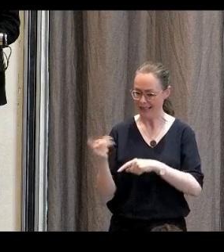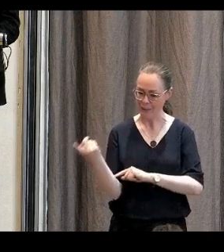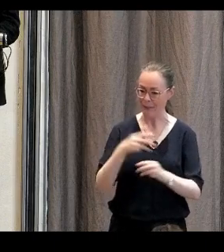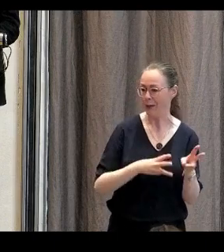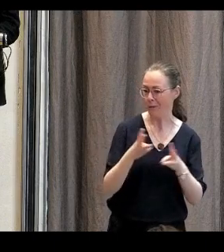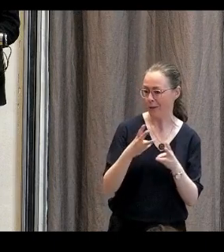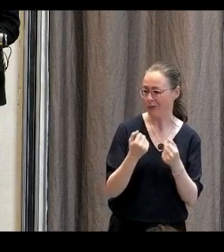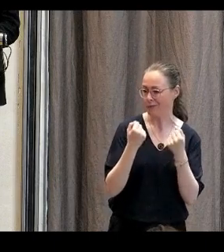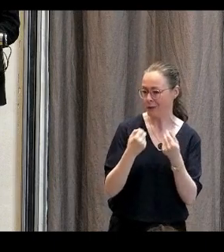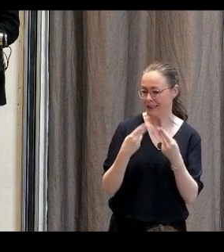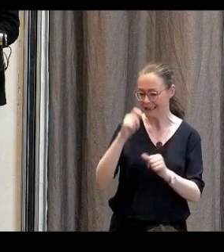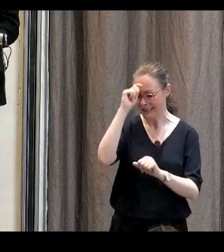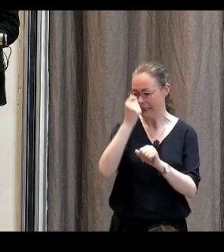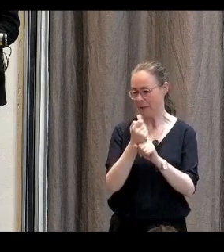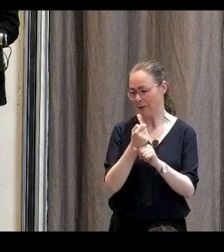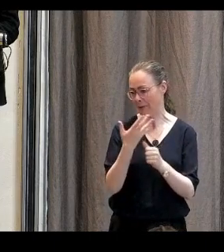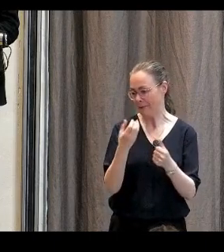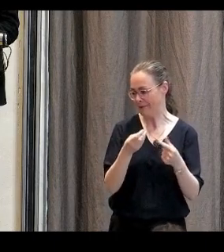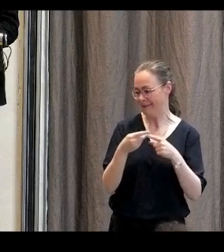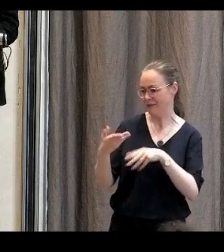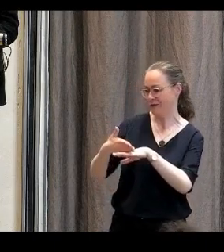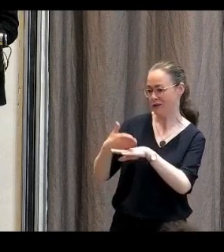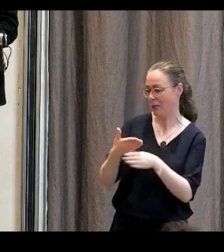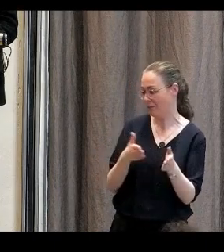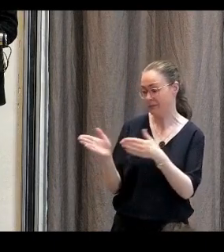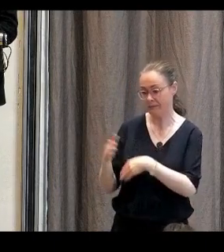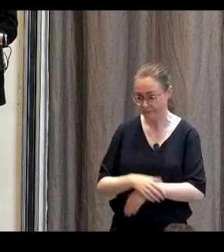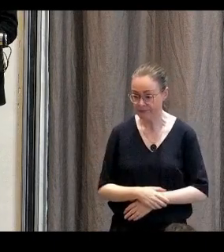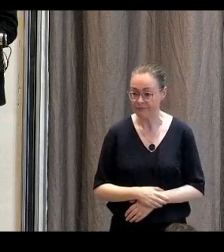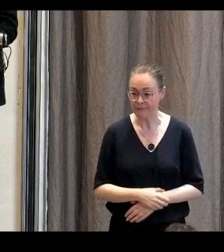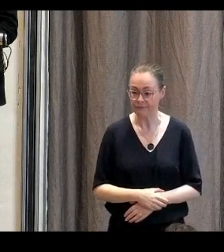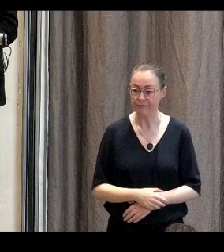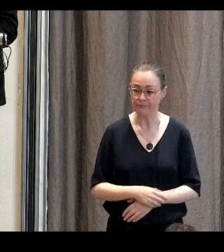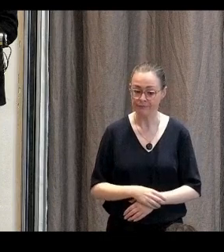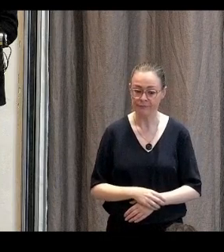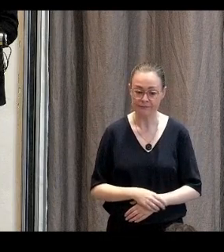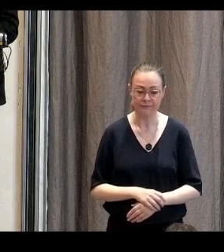to working and need to think about different occupations.